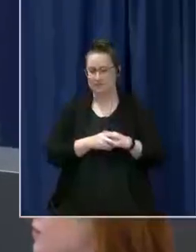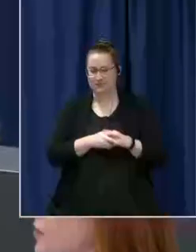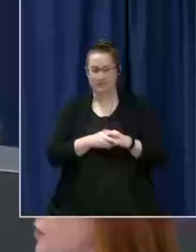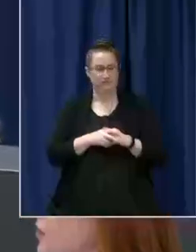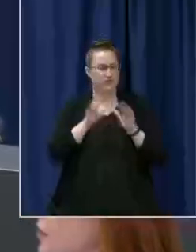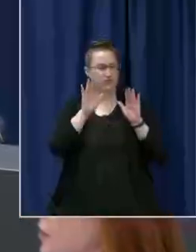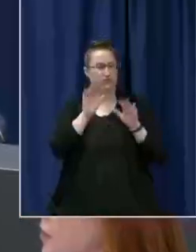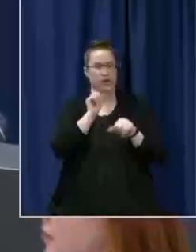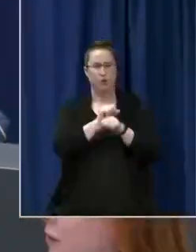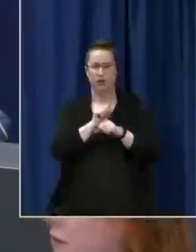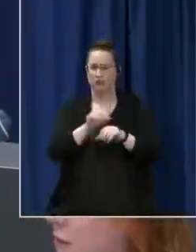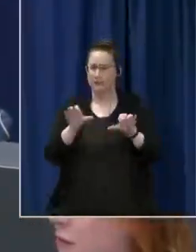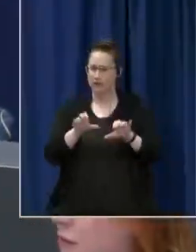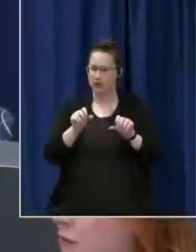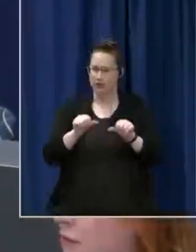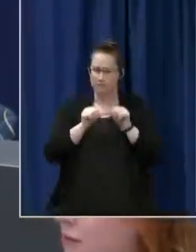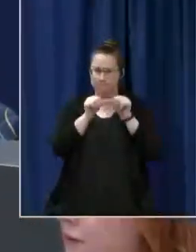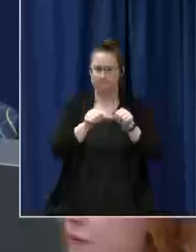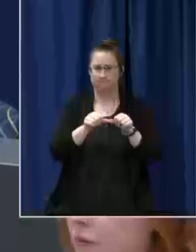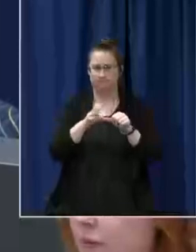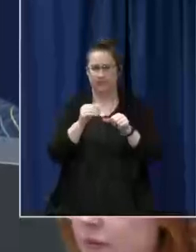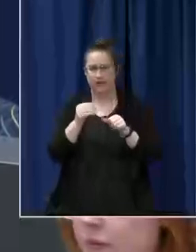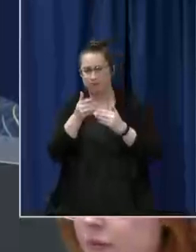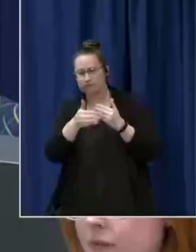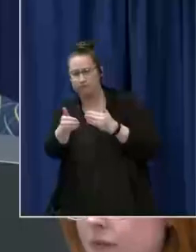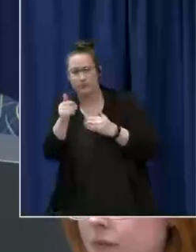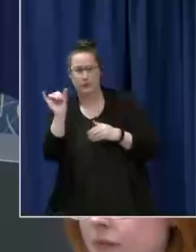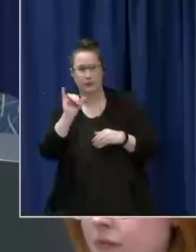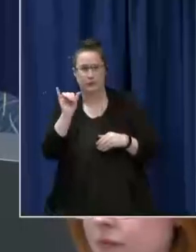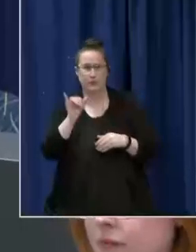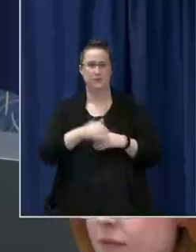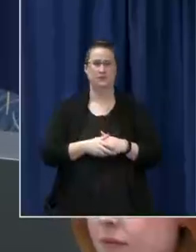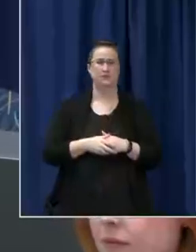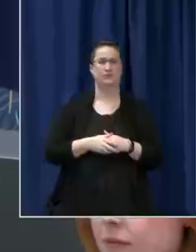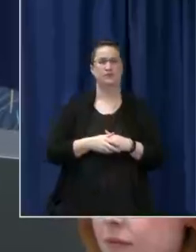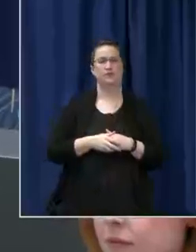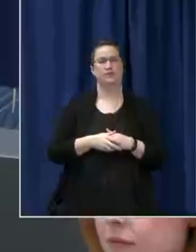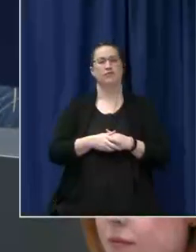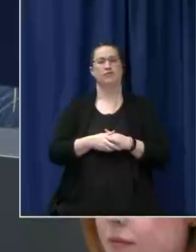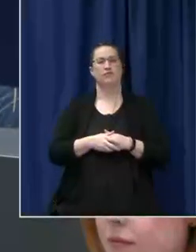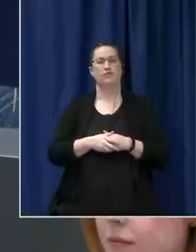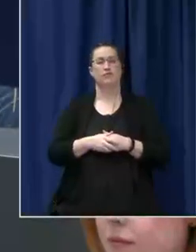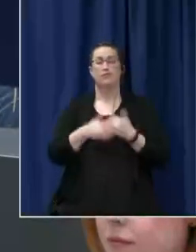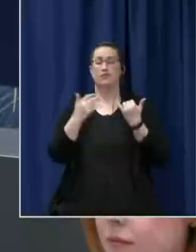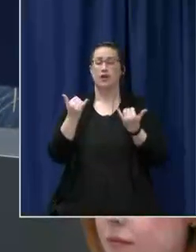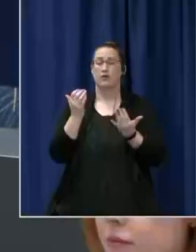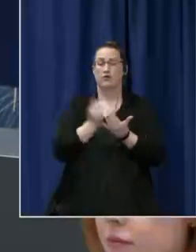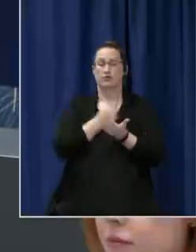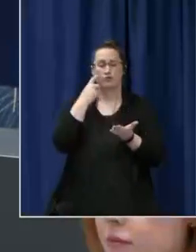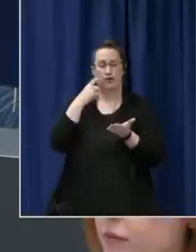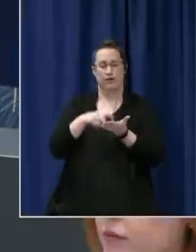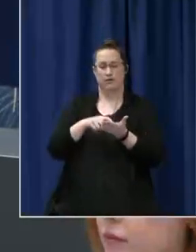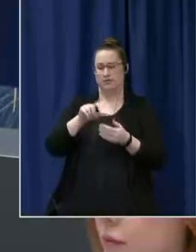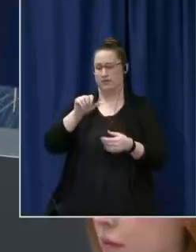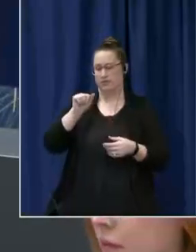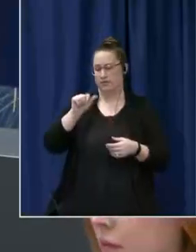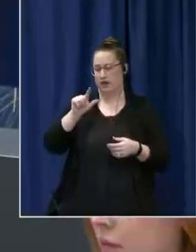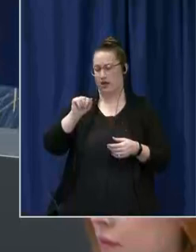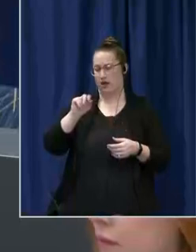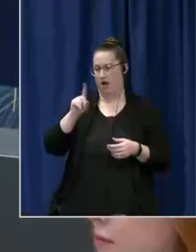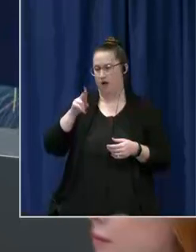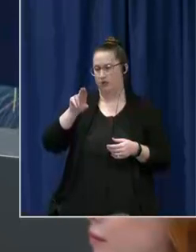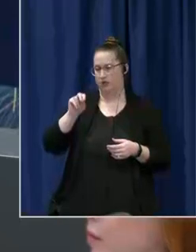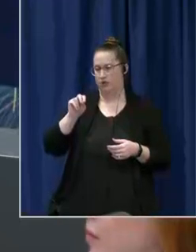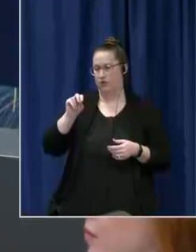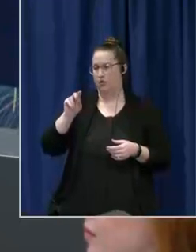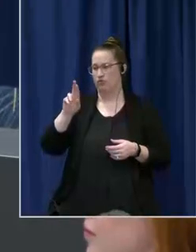great work being done and coming for all of us. I now want to recognize Alejandro Rourke, who's chief